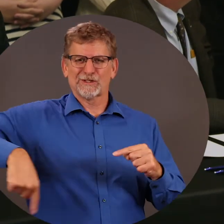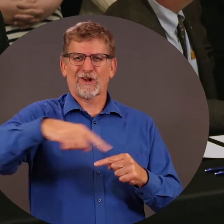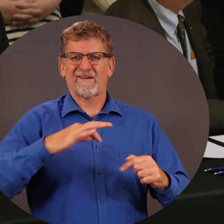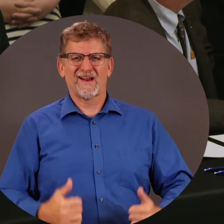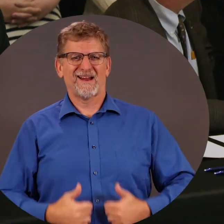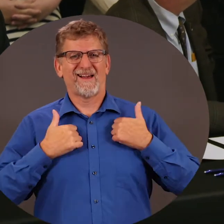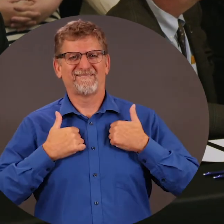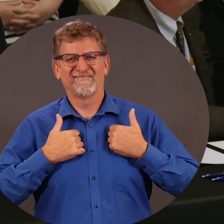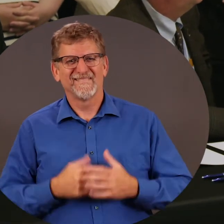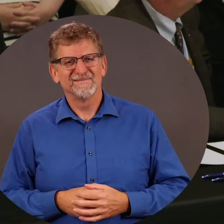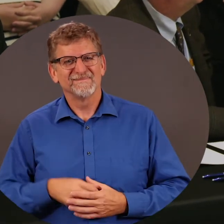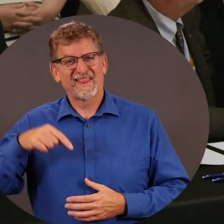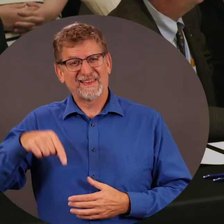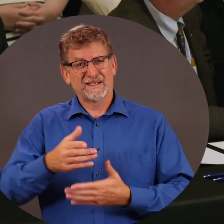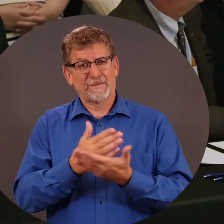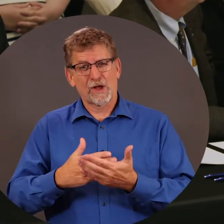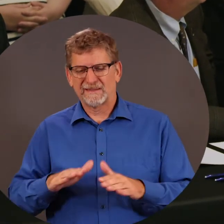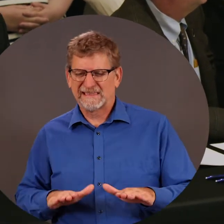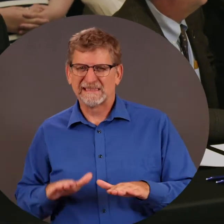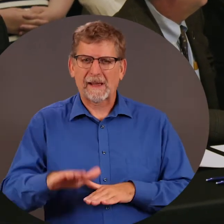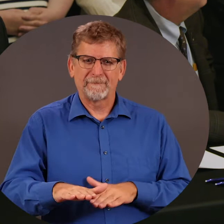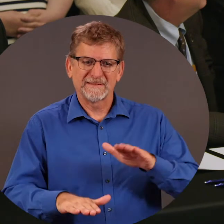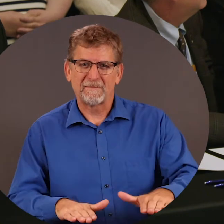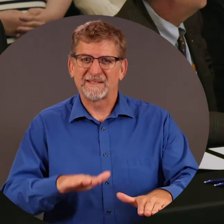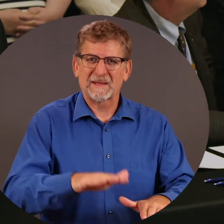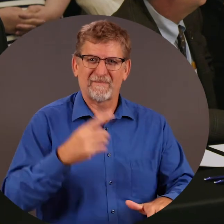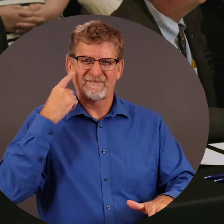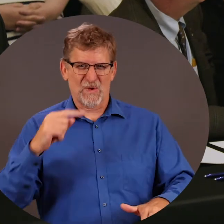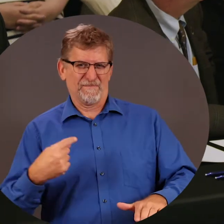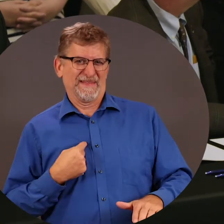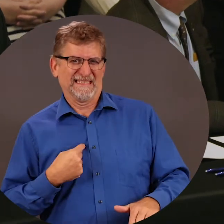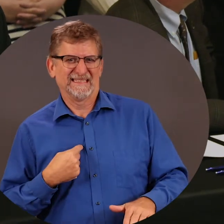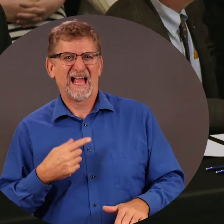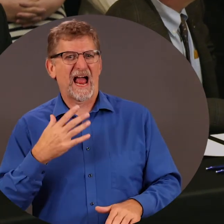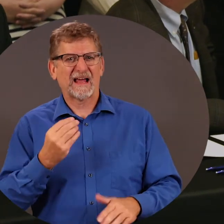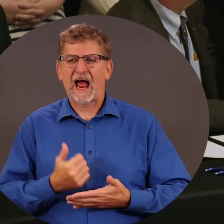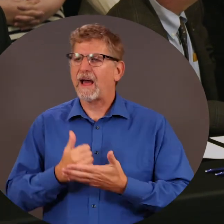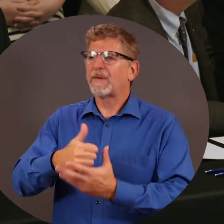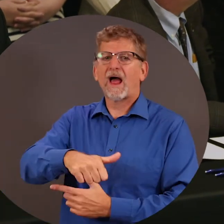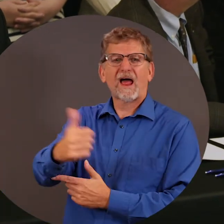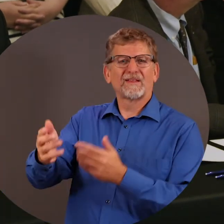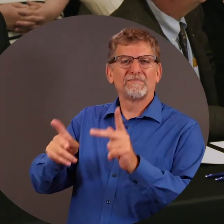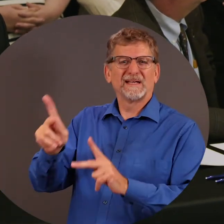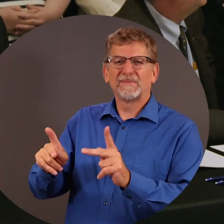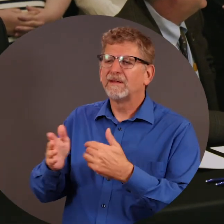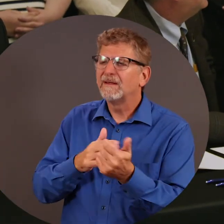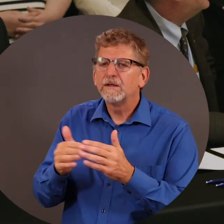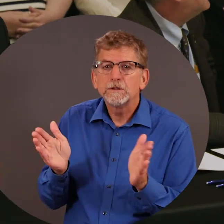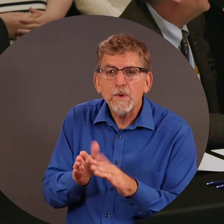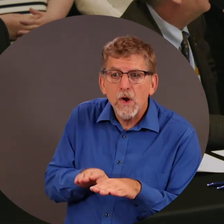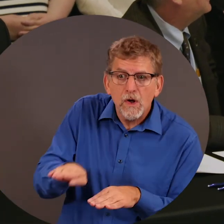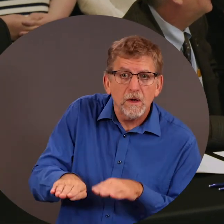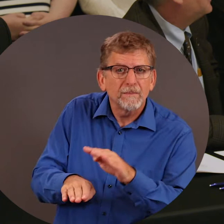part of the stepping stones for me to help somebody else out, big or small. Thank